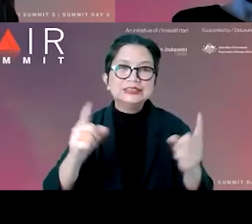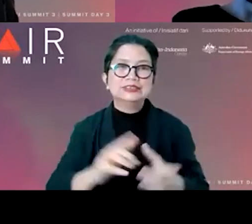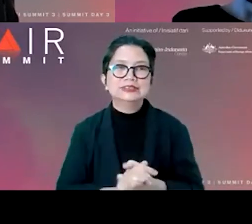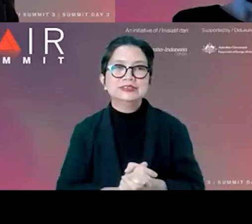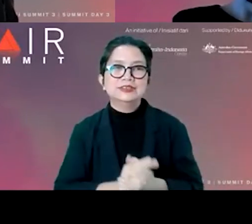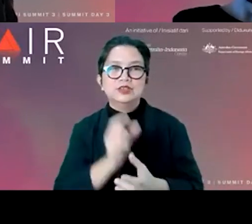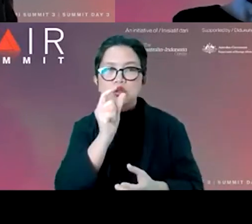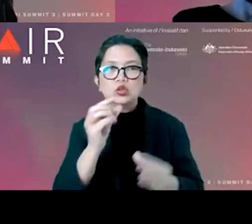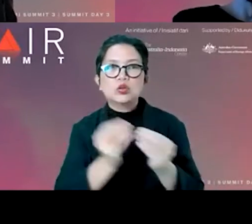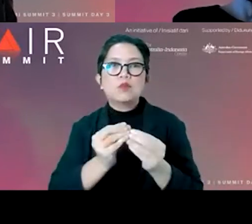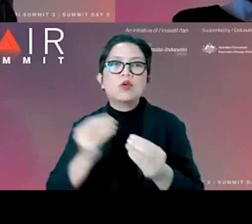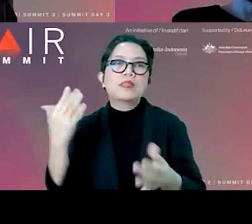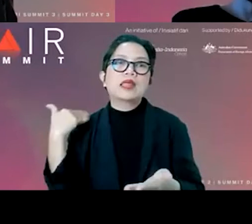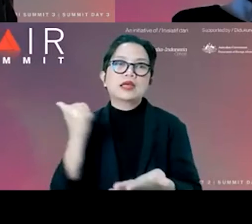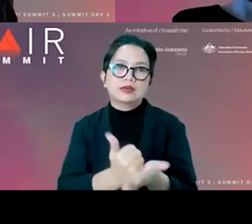its